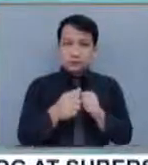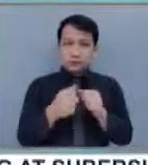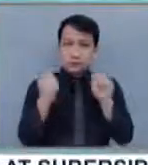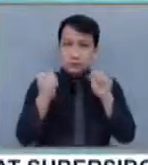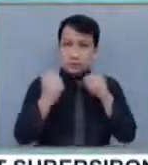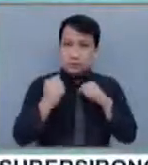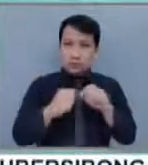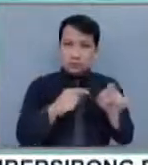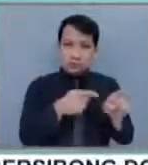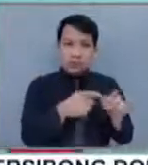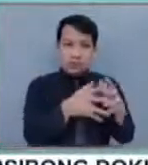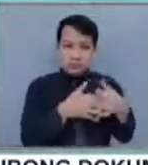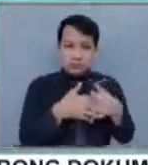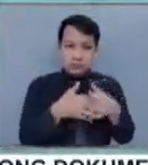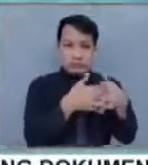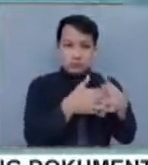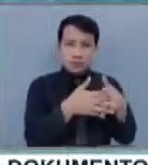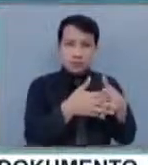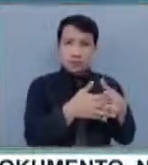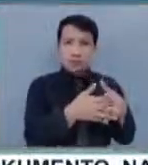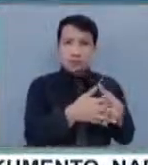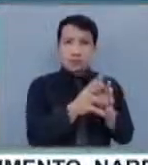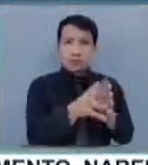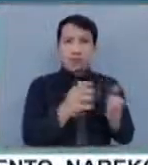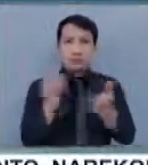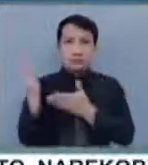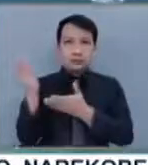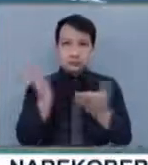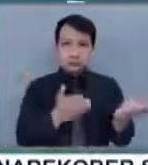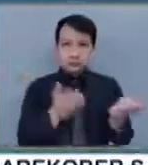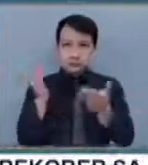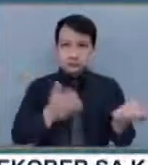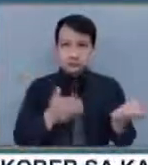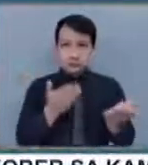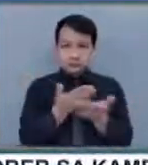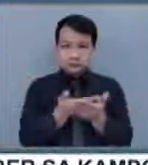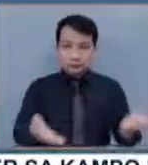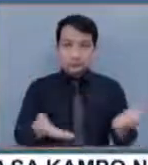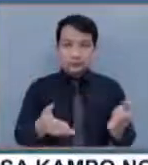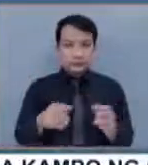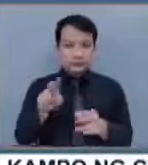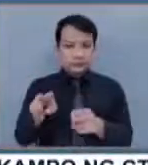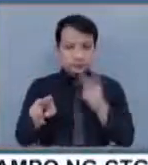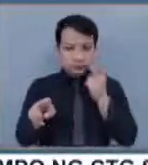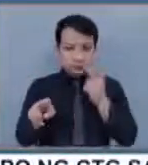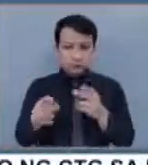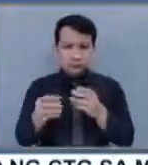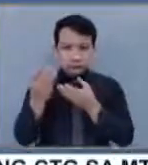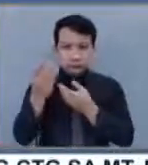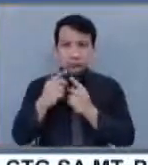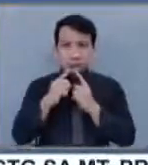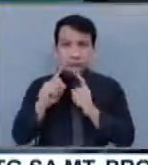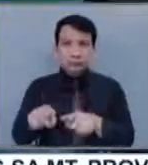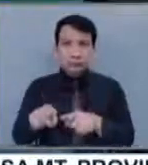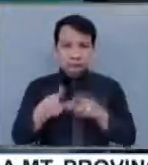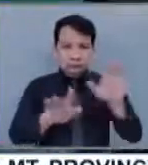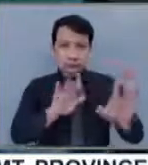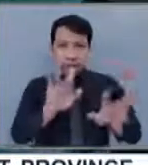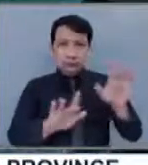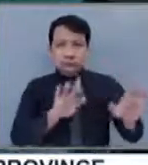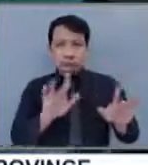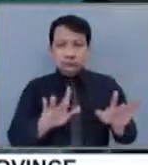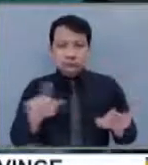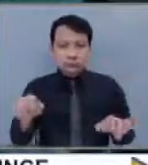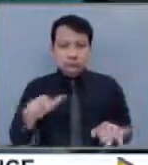ang kanilang pagdadala ng supply sa mga lugar kung saan naiulat ang harassment ng Chinese Coast Guard gaya ng sa Ayungin Shoal. But